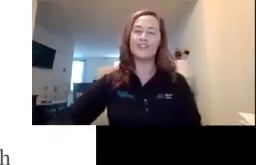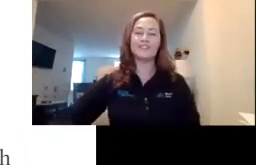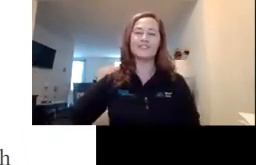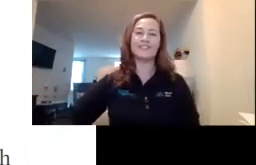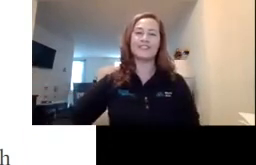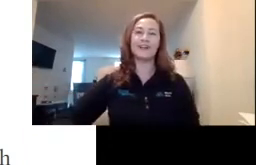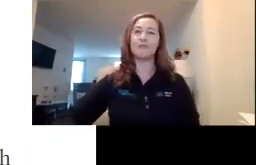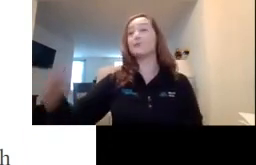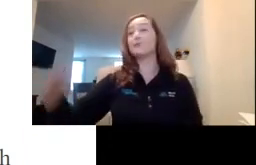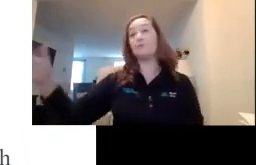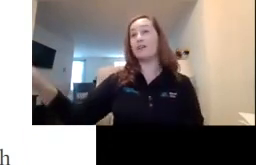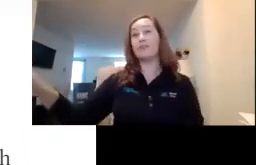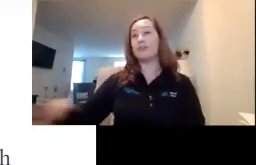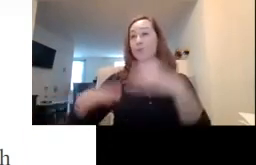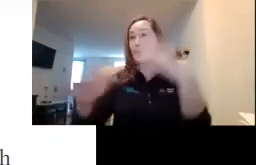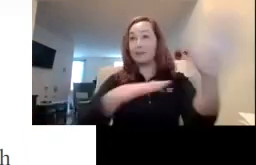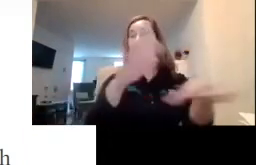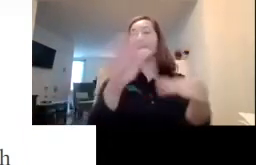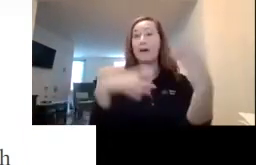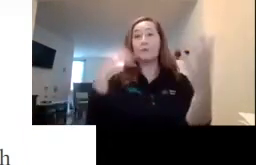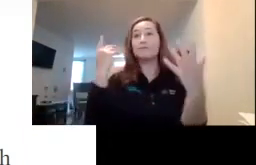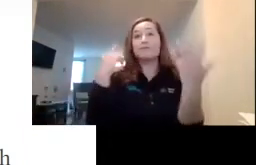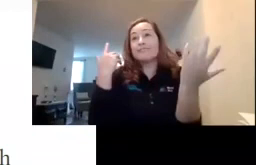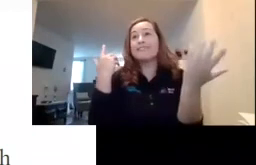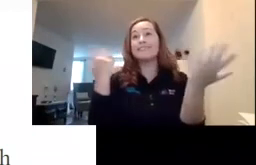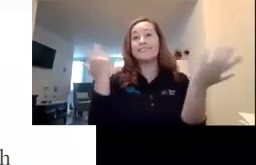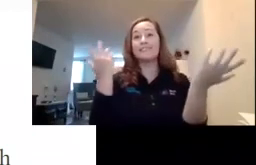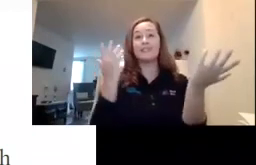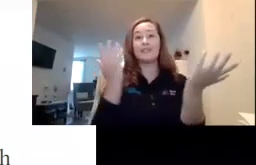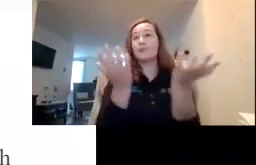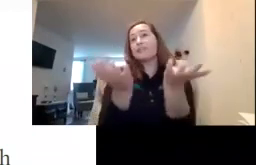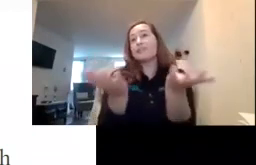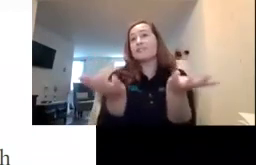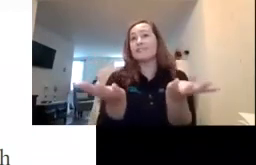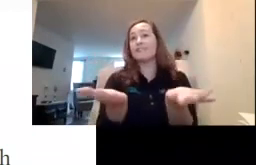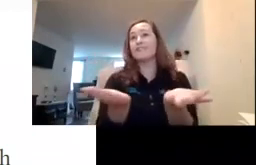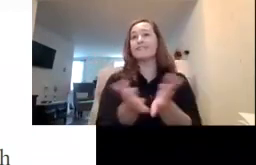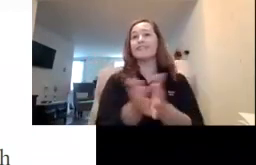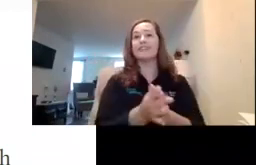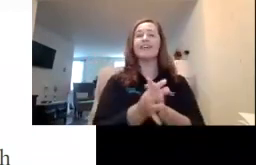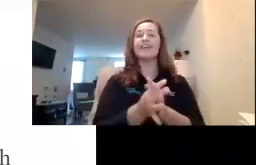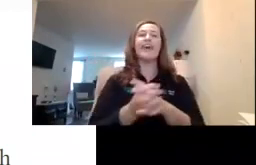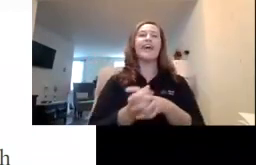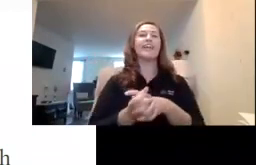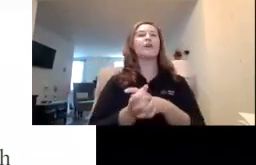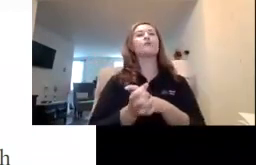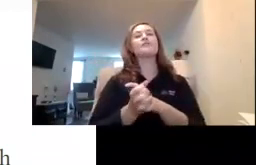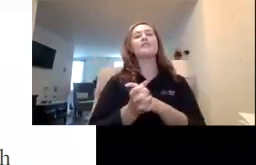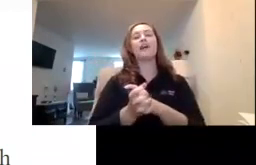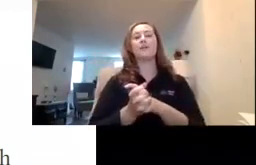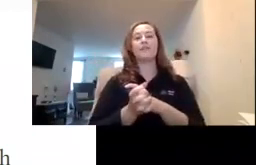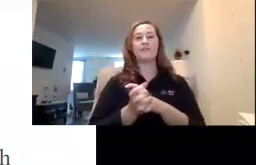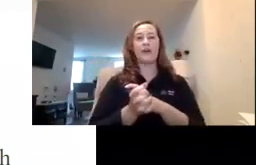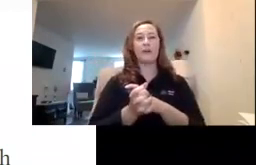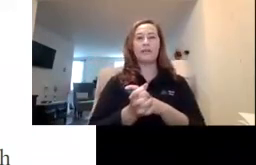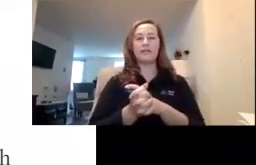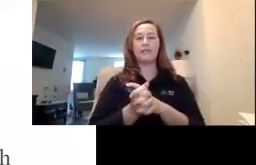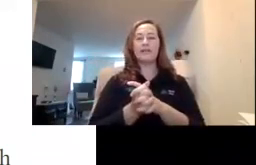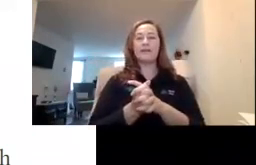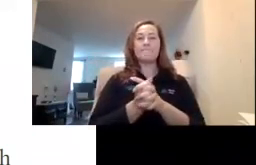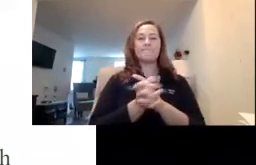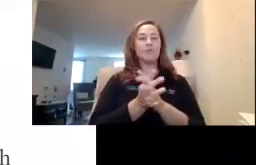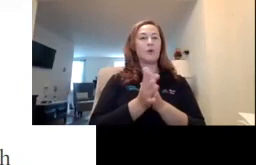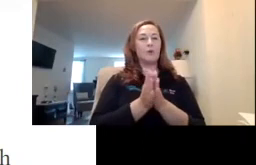I just, I was doing my things while I was literally witnessing the visit. And I could see how the